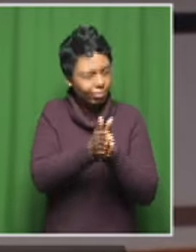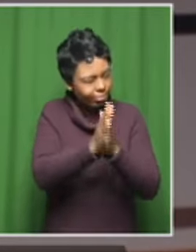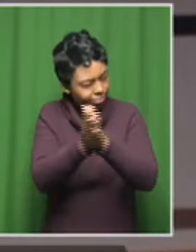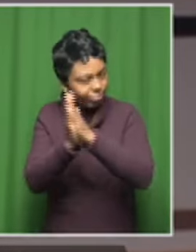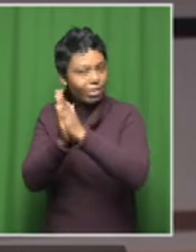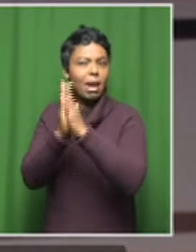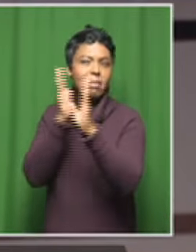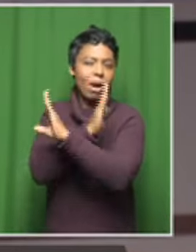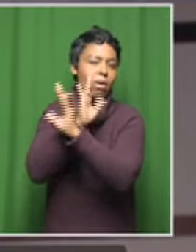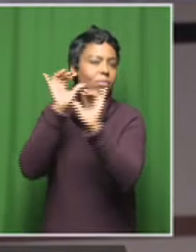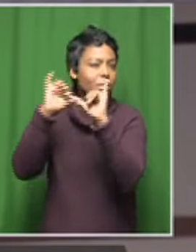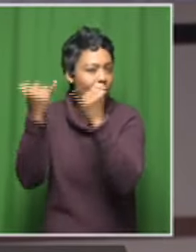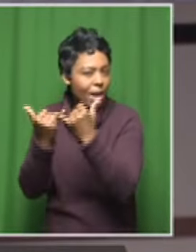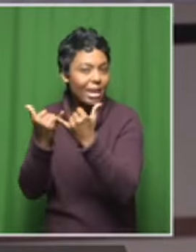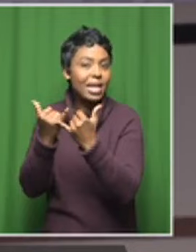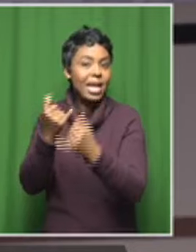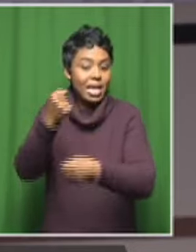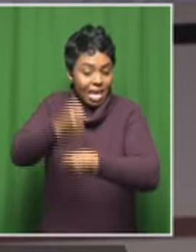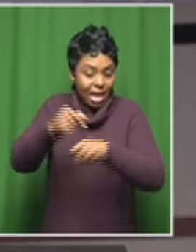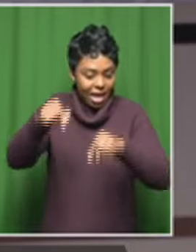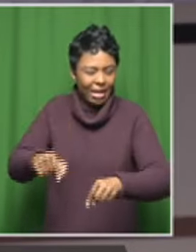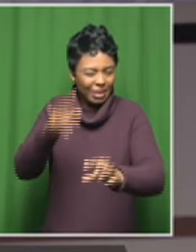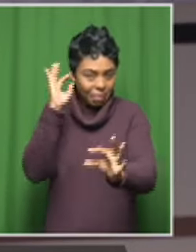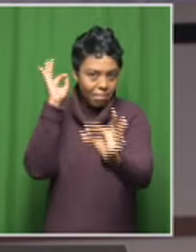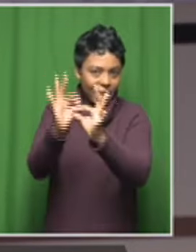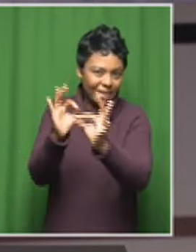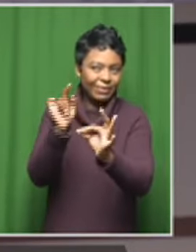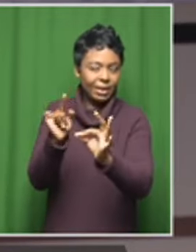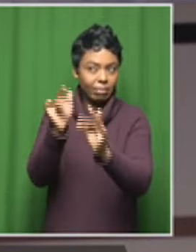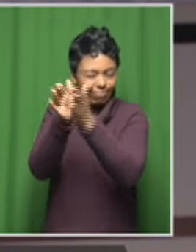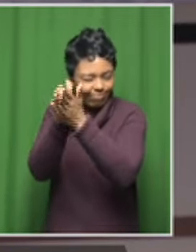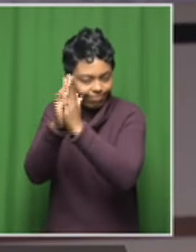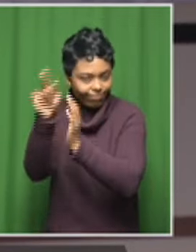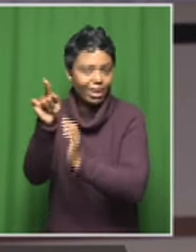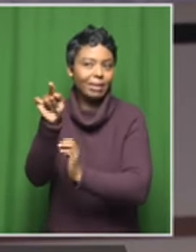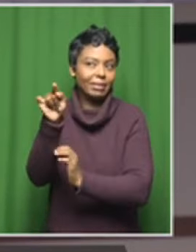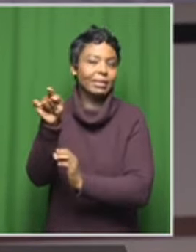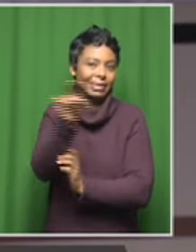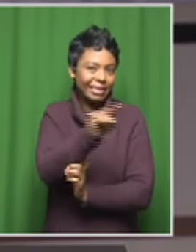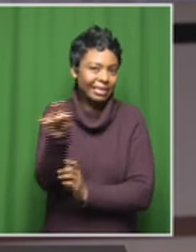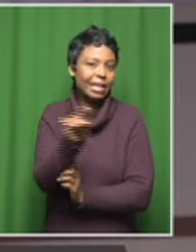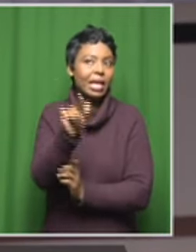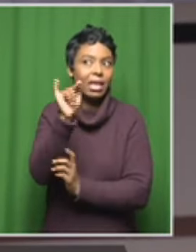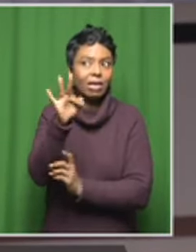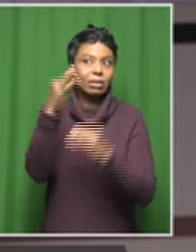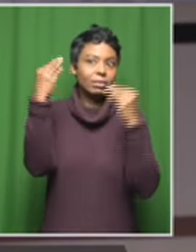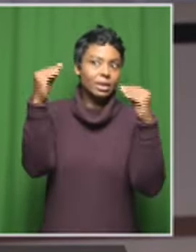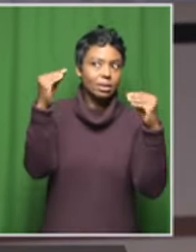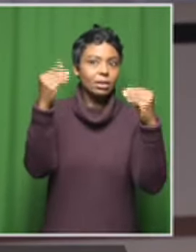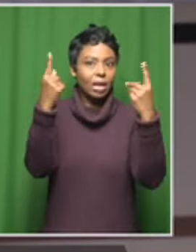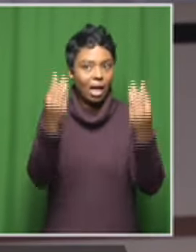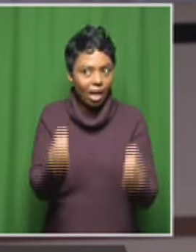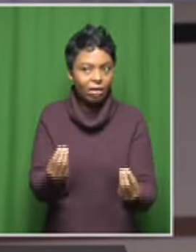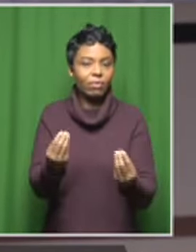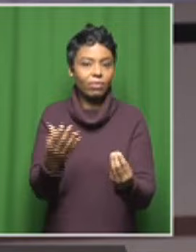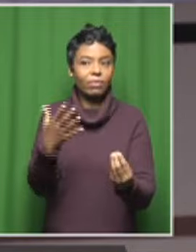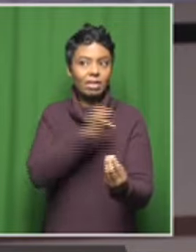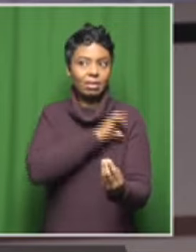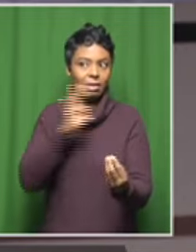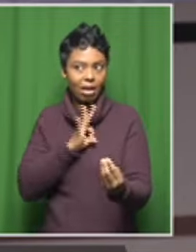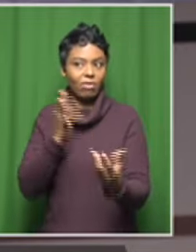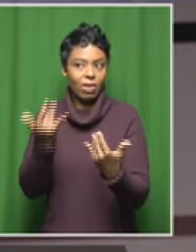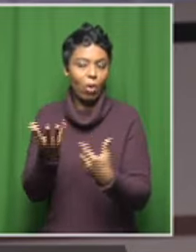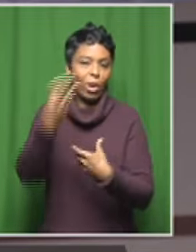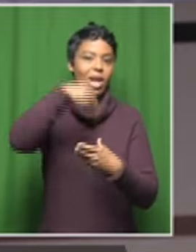this year specifically. I mean, I think it's a fun way to come to work. And, you know, if you're a corporate and you want to get your staff involved, it's really a